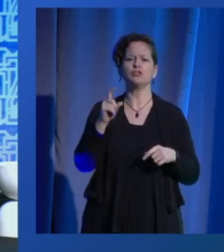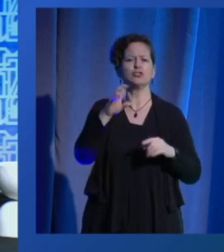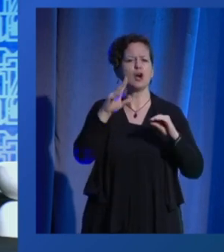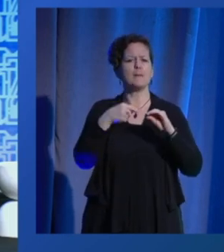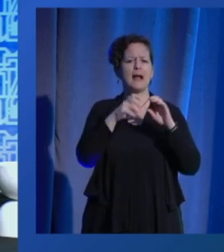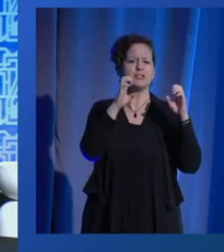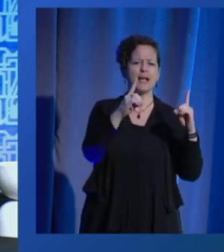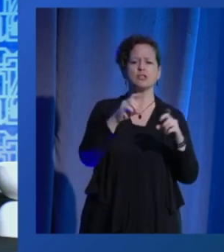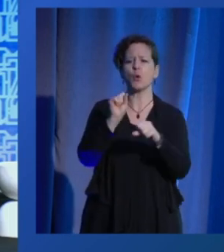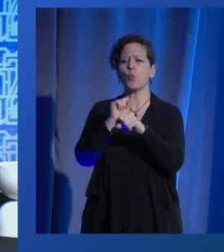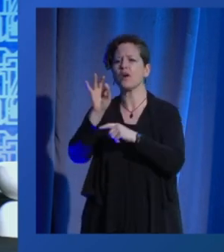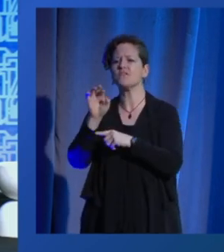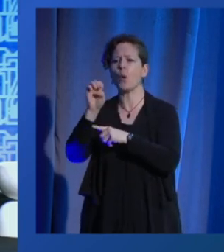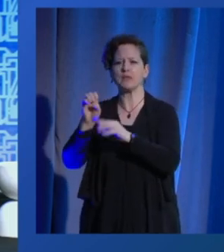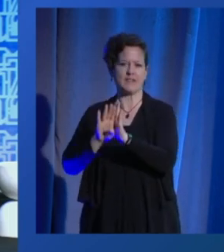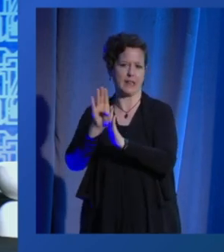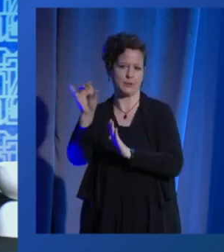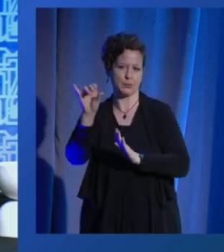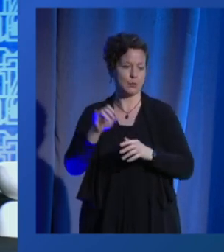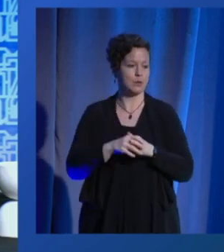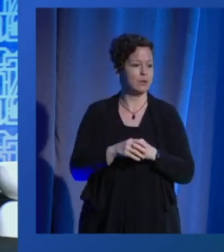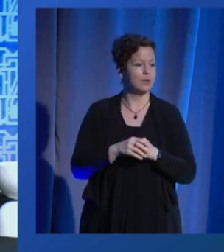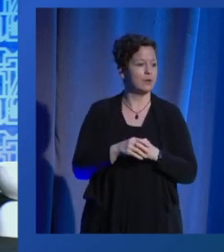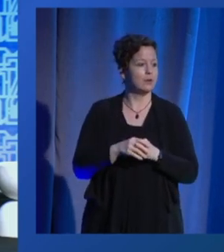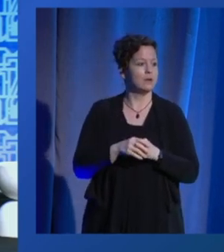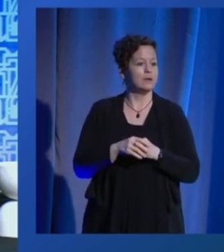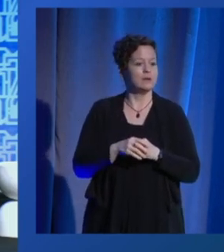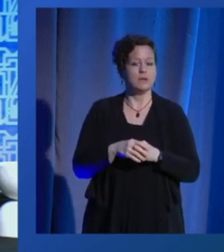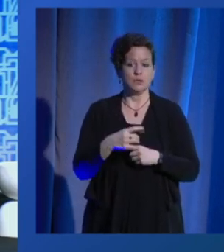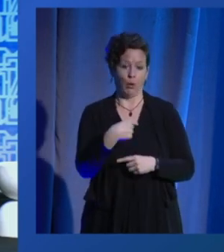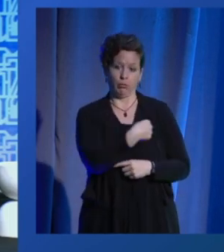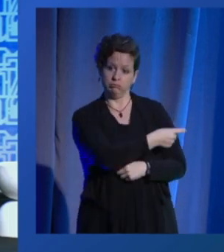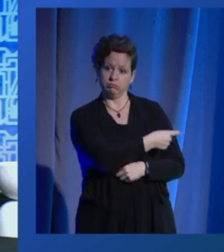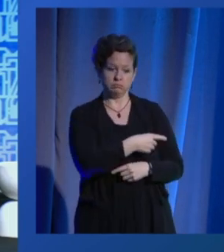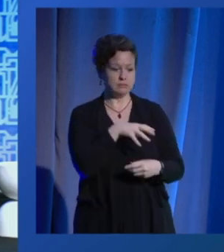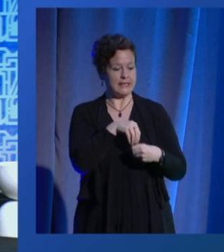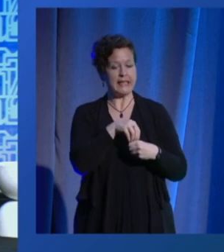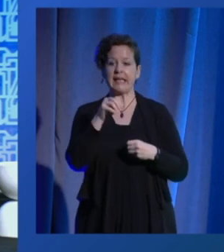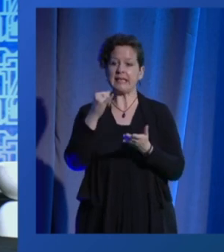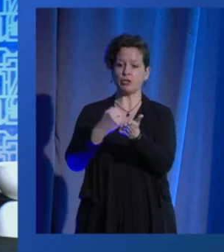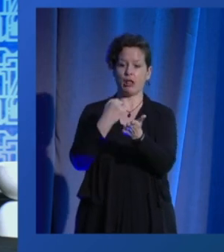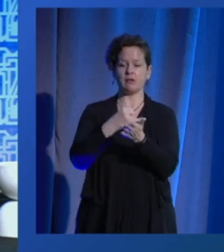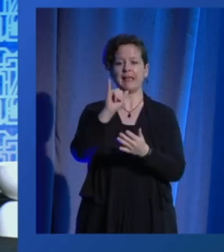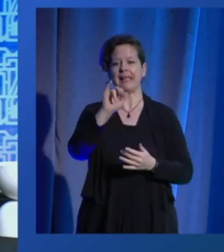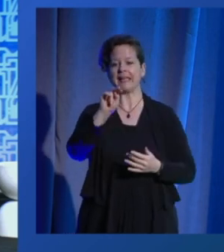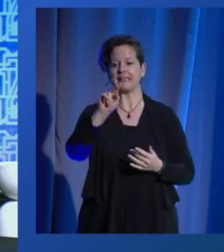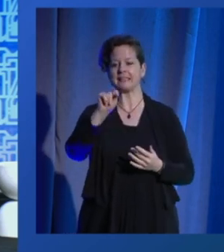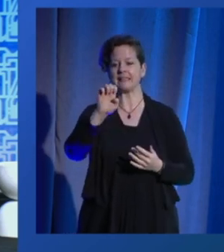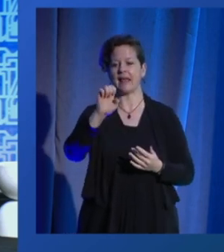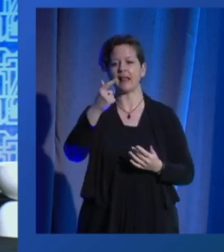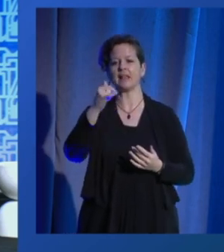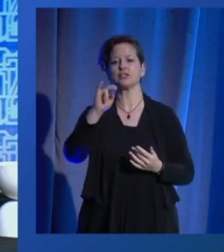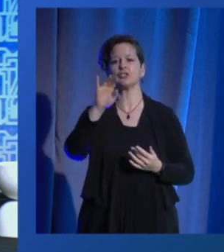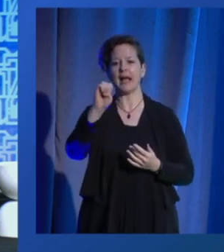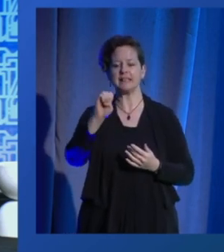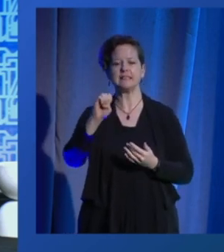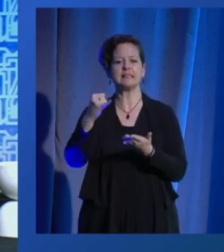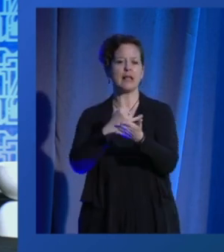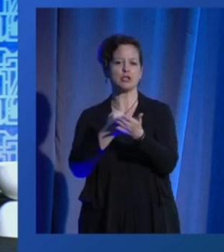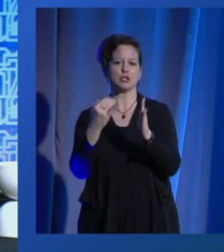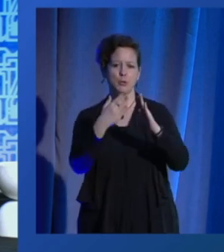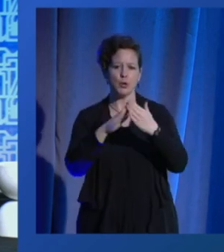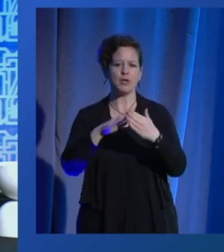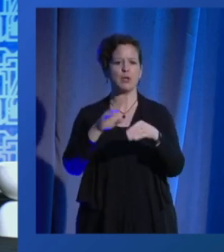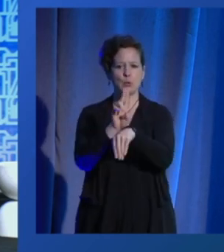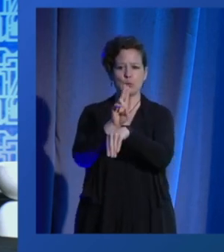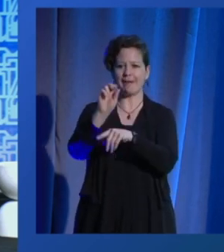Development uh you are all in in the intelligence community and um working with AI so can you tell us